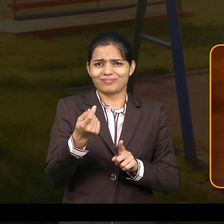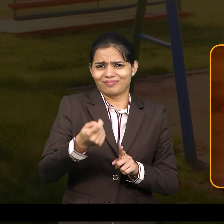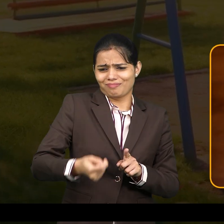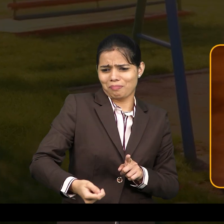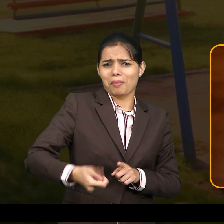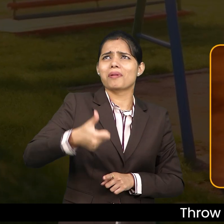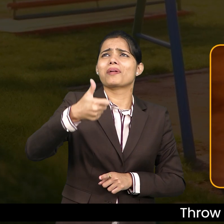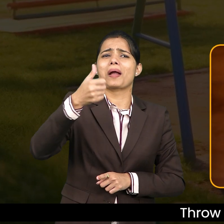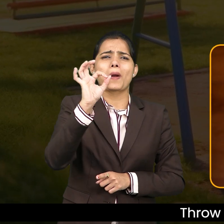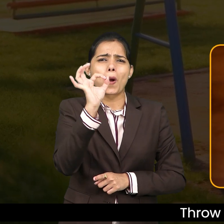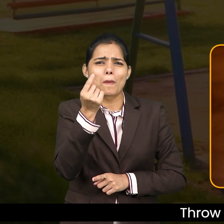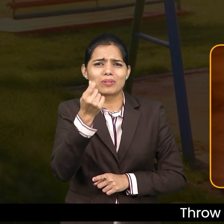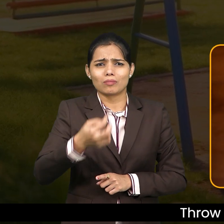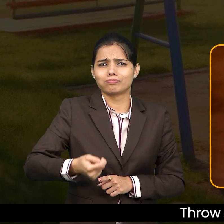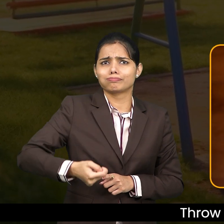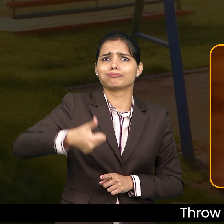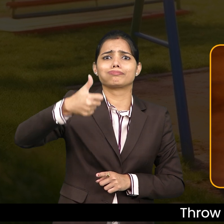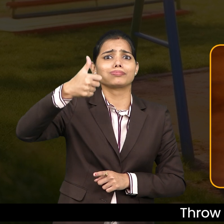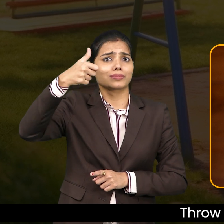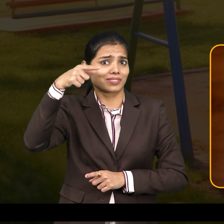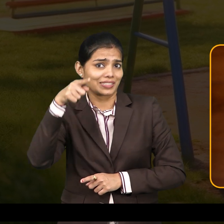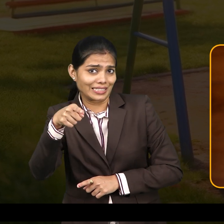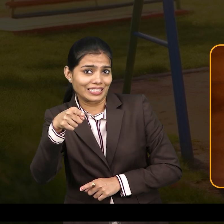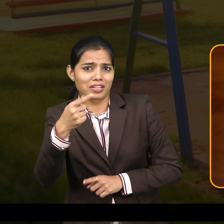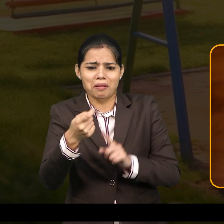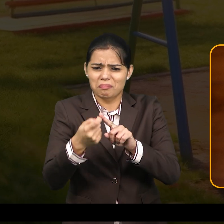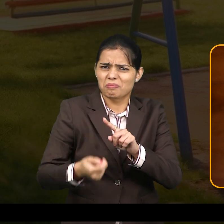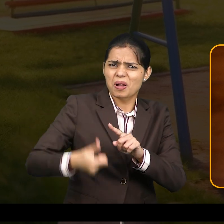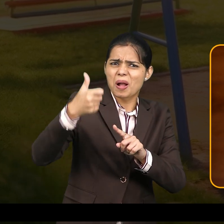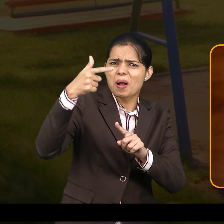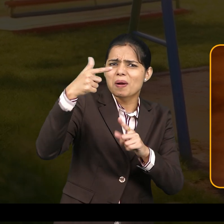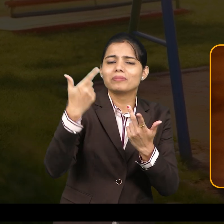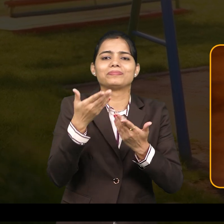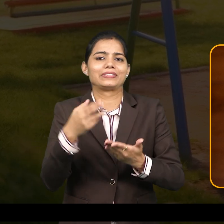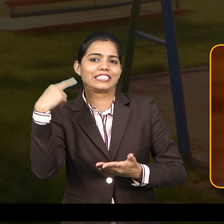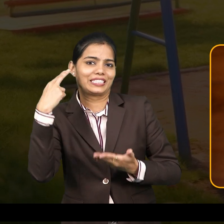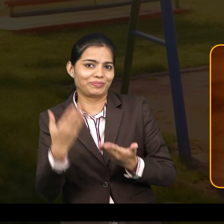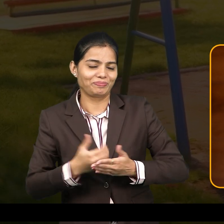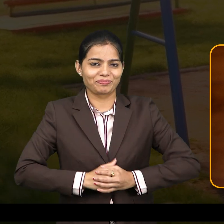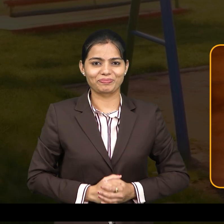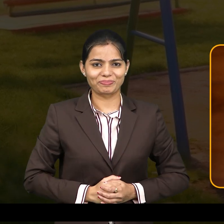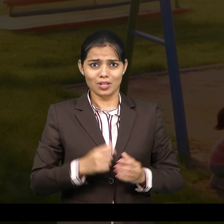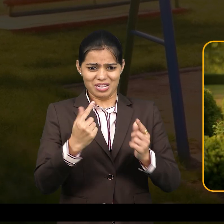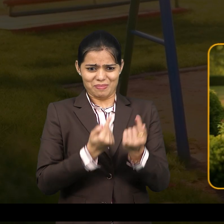Tossing. Throw somewhere lightly or casually.